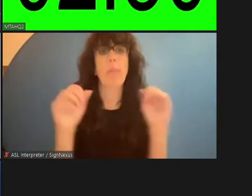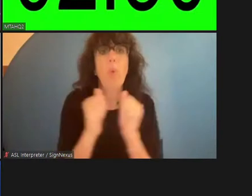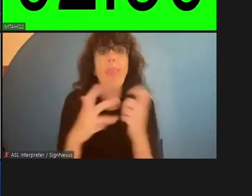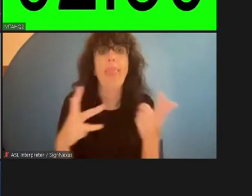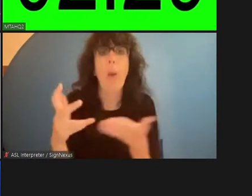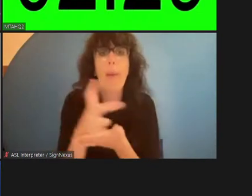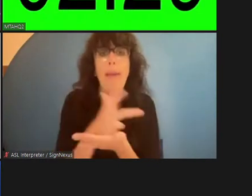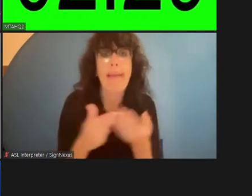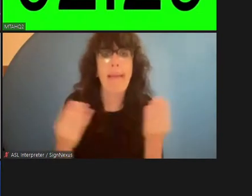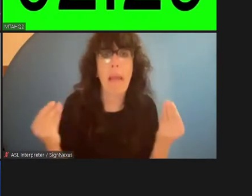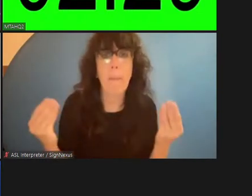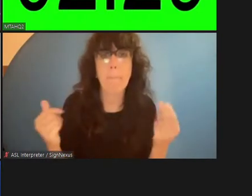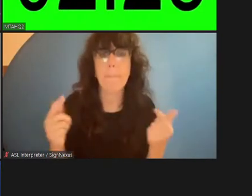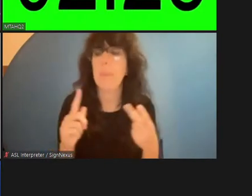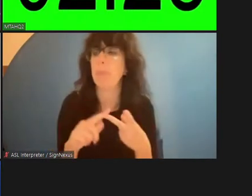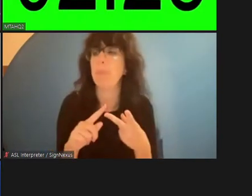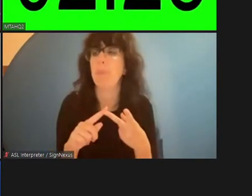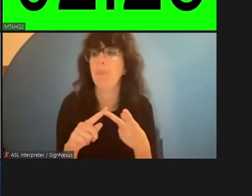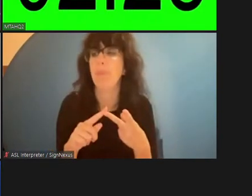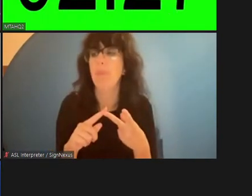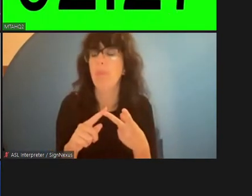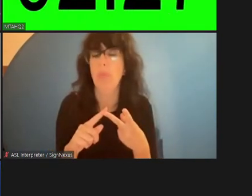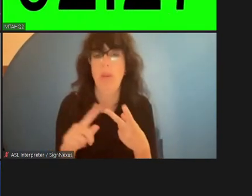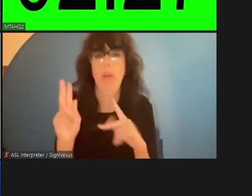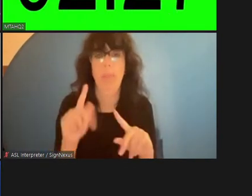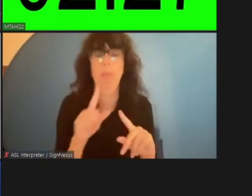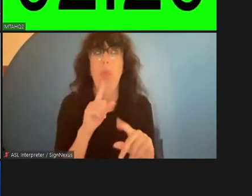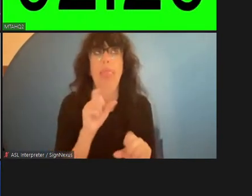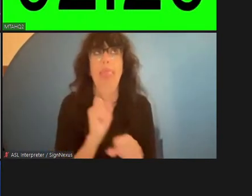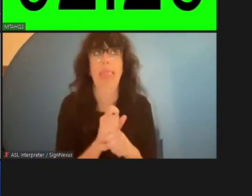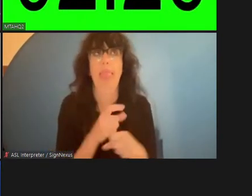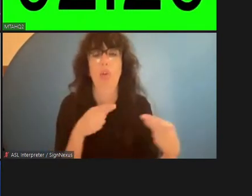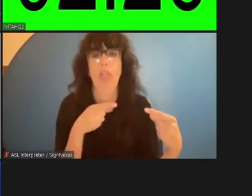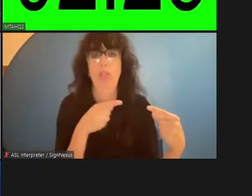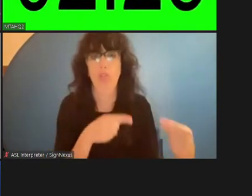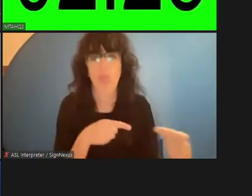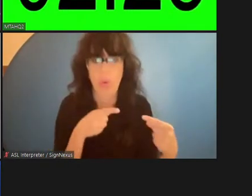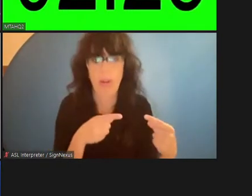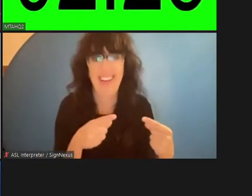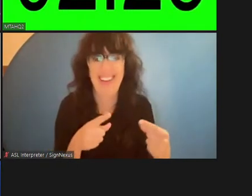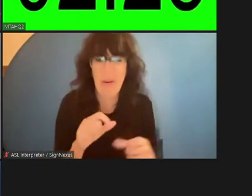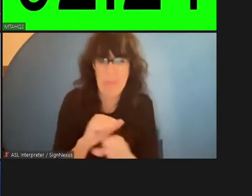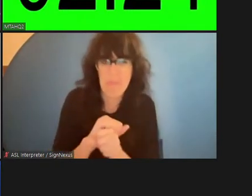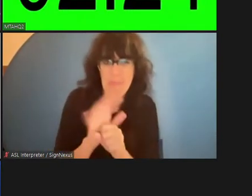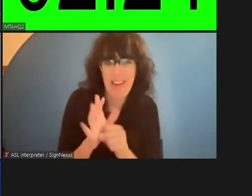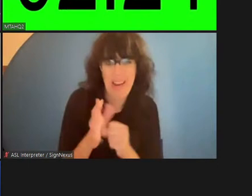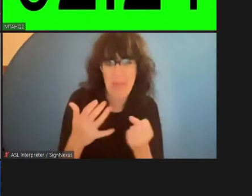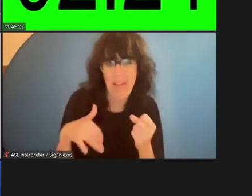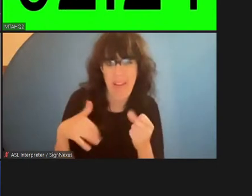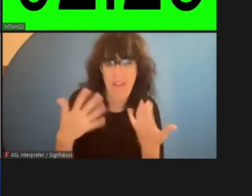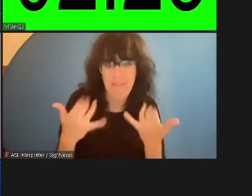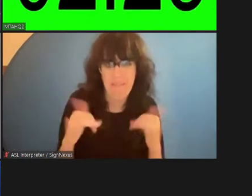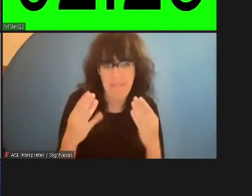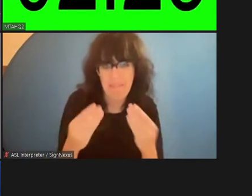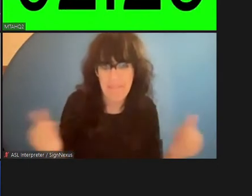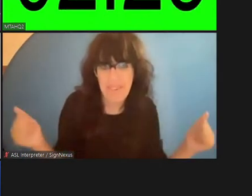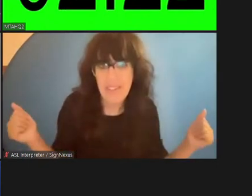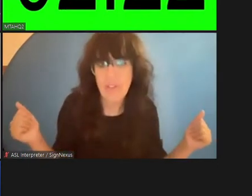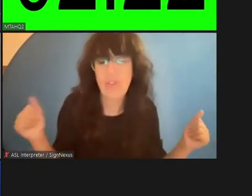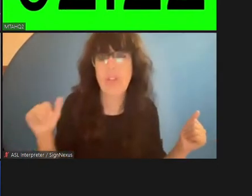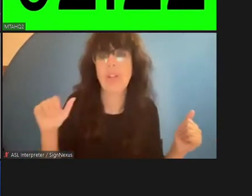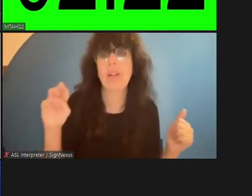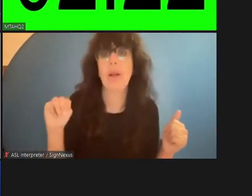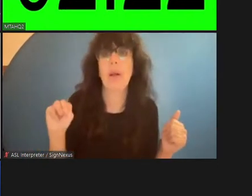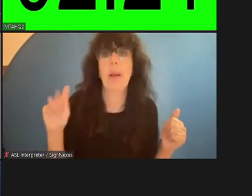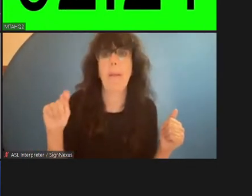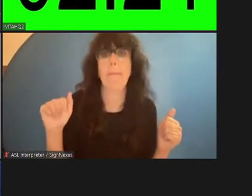people literally people struggling now okay this is middle pandemic pandemic has not been done gone yet and imt is coming out with